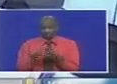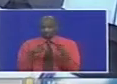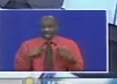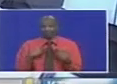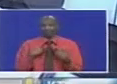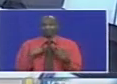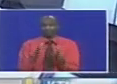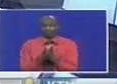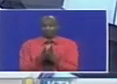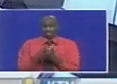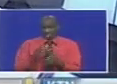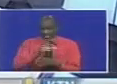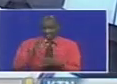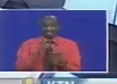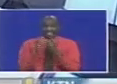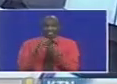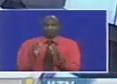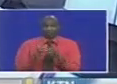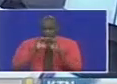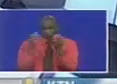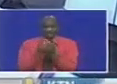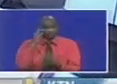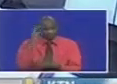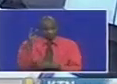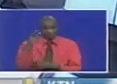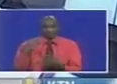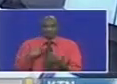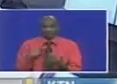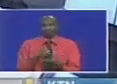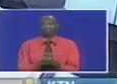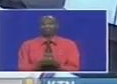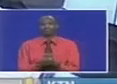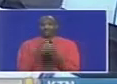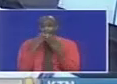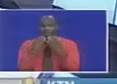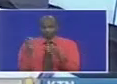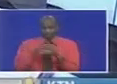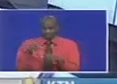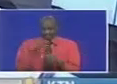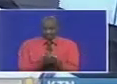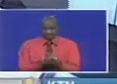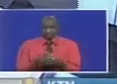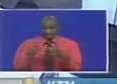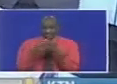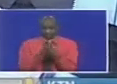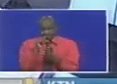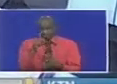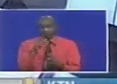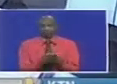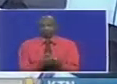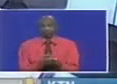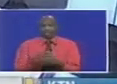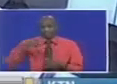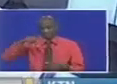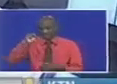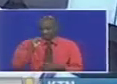us the country director of World Vision, Nick Wasuna, with us. Thank you for joining us. If we start with you, Bona PS.